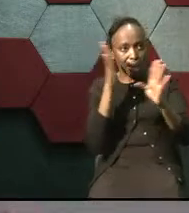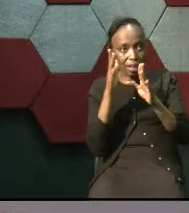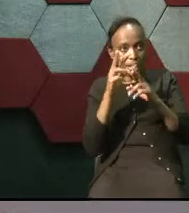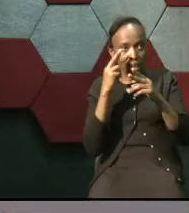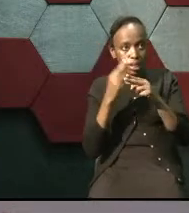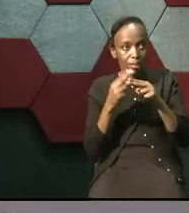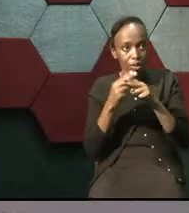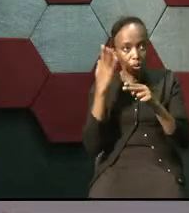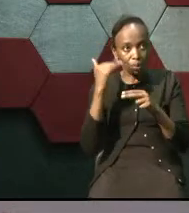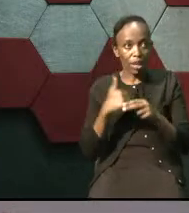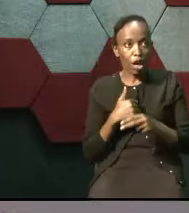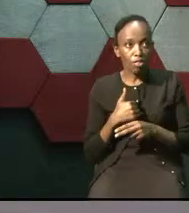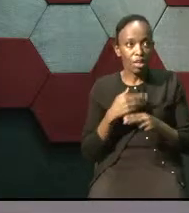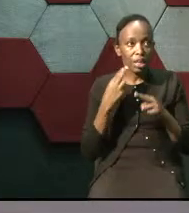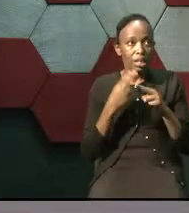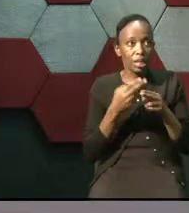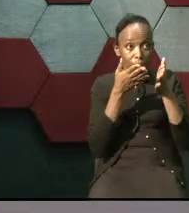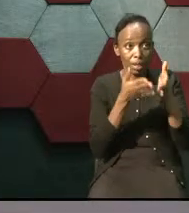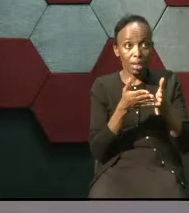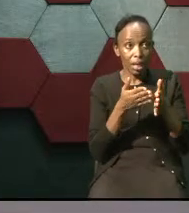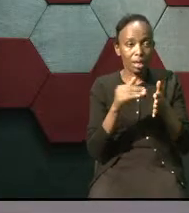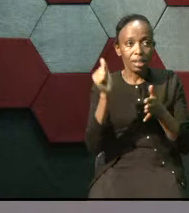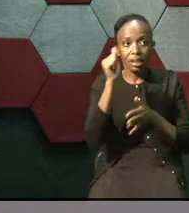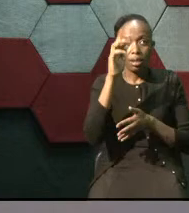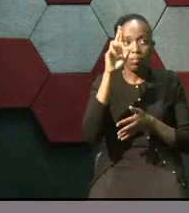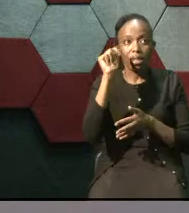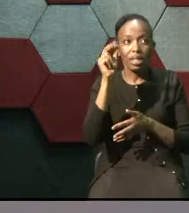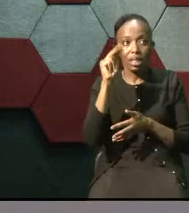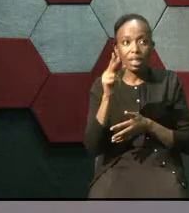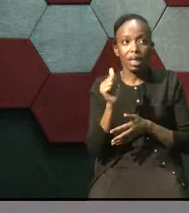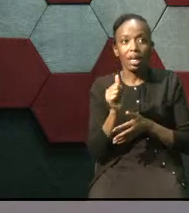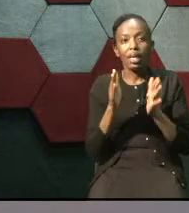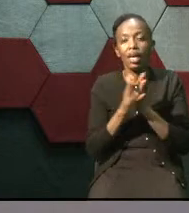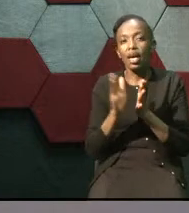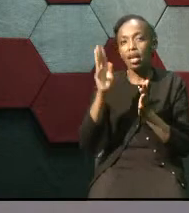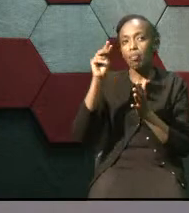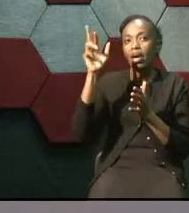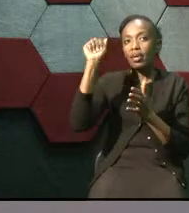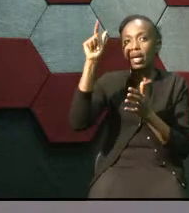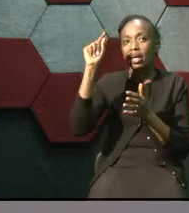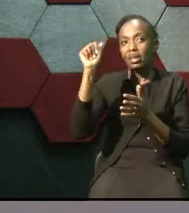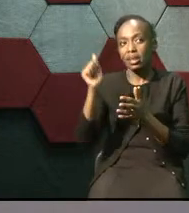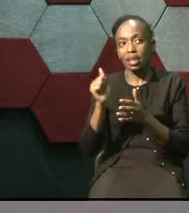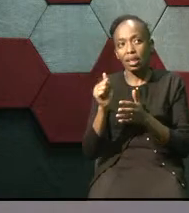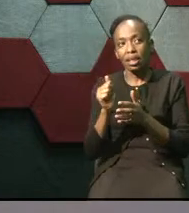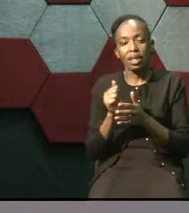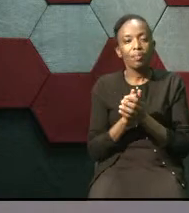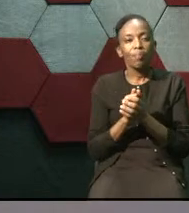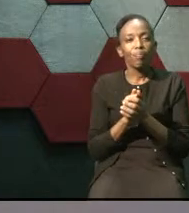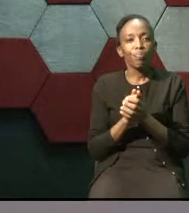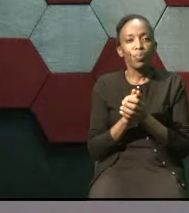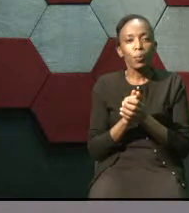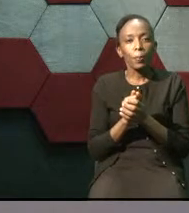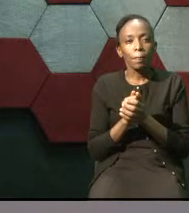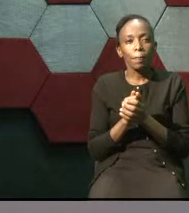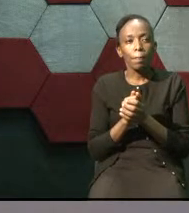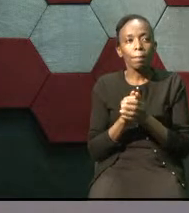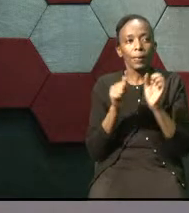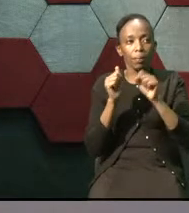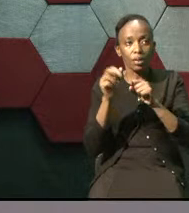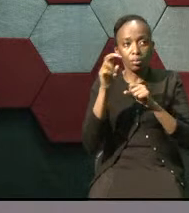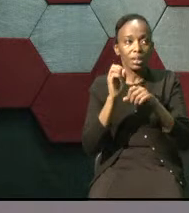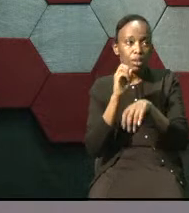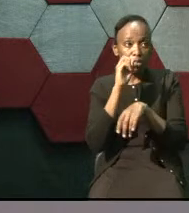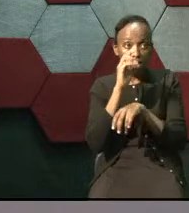because we already have your name here, Sabrina Chepkemoy and Marietta Halima. Vanessa is, you might have seen her in the